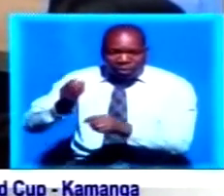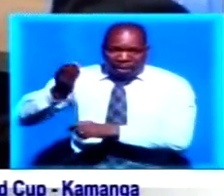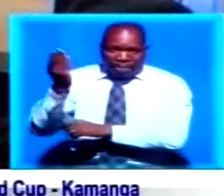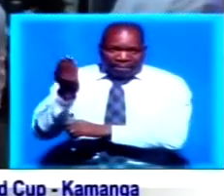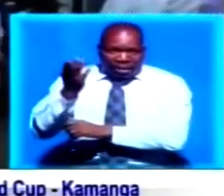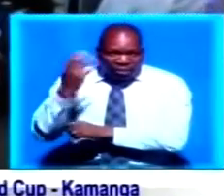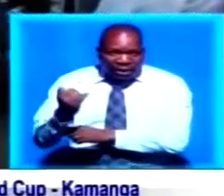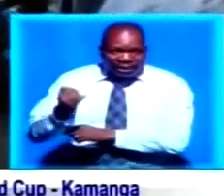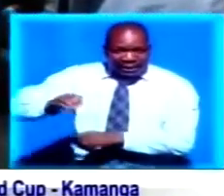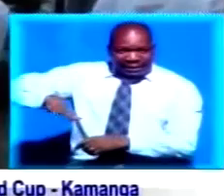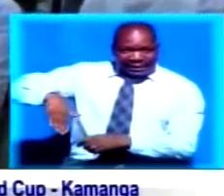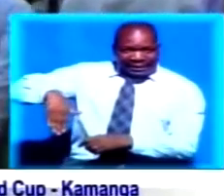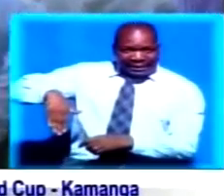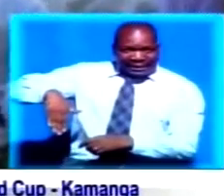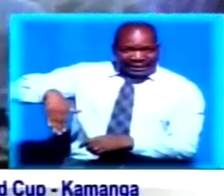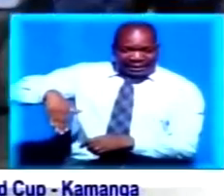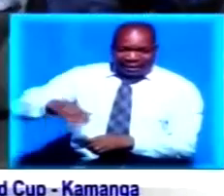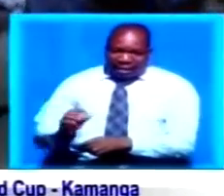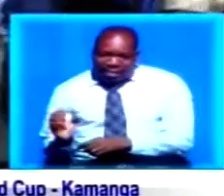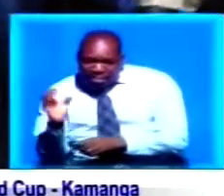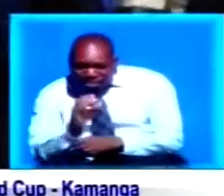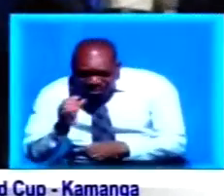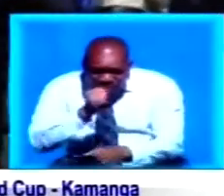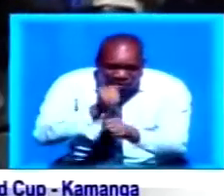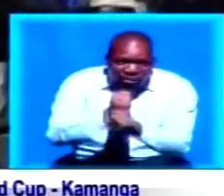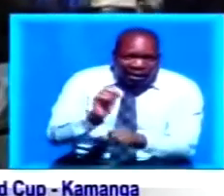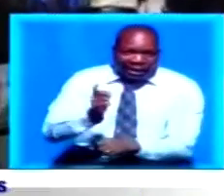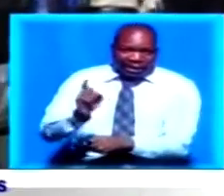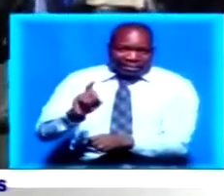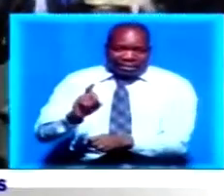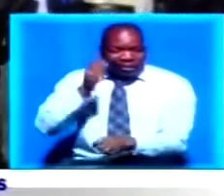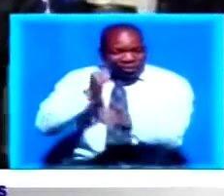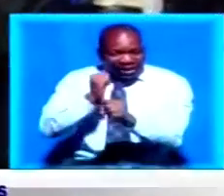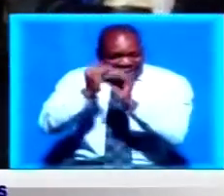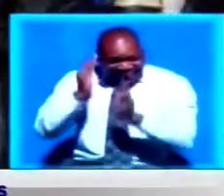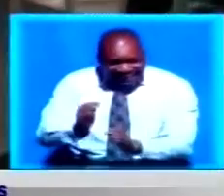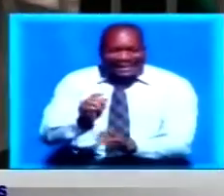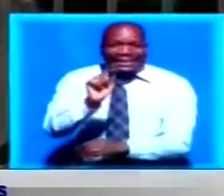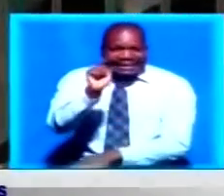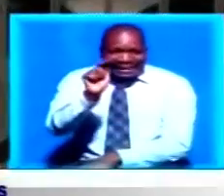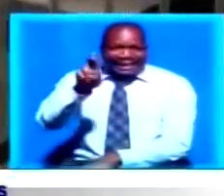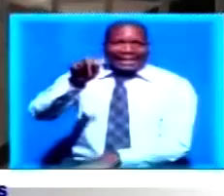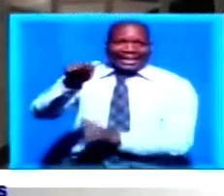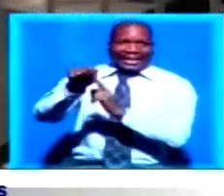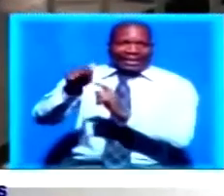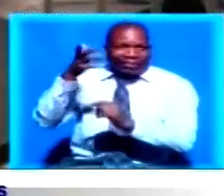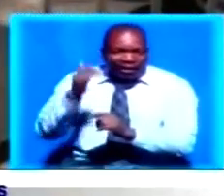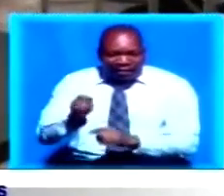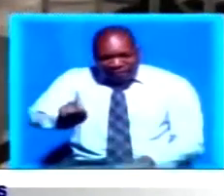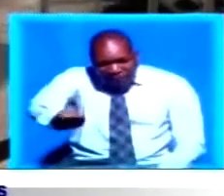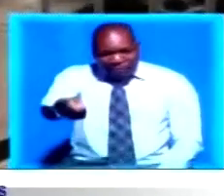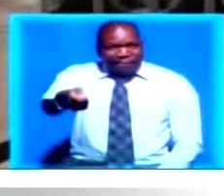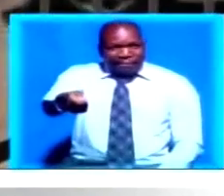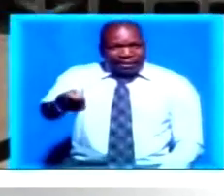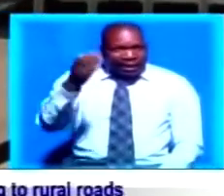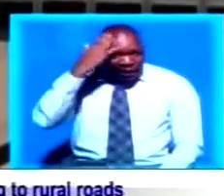in good time. They are not job seekers. They are Zambia Revenue Authority ZRA employees who have been locked out at the headquarters